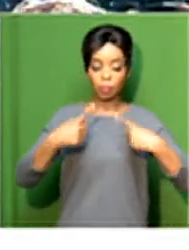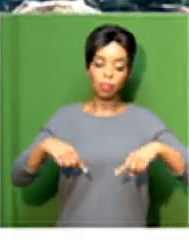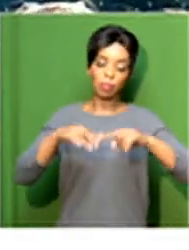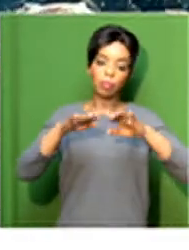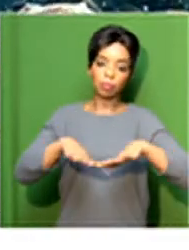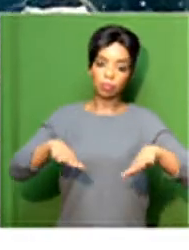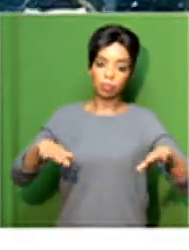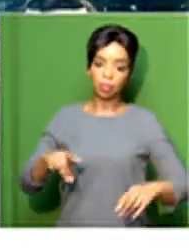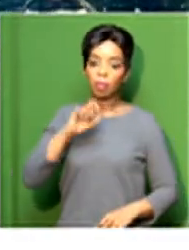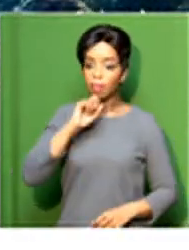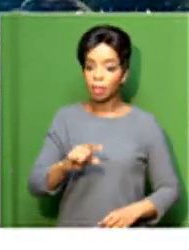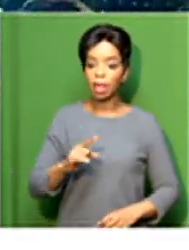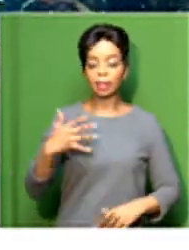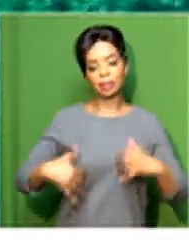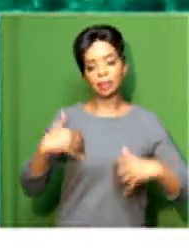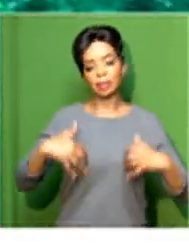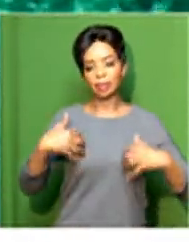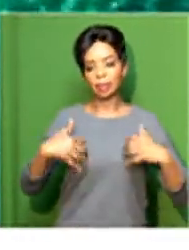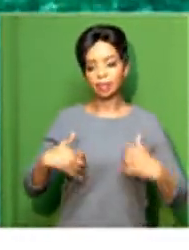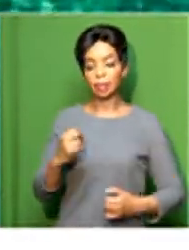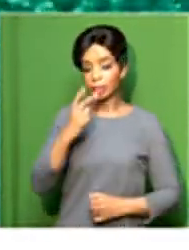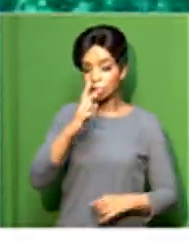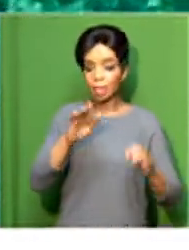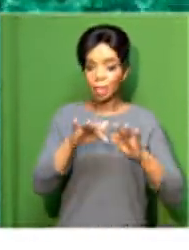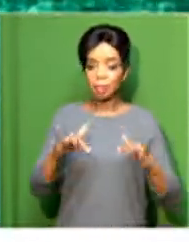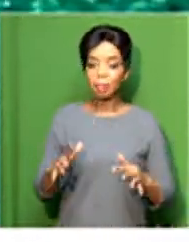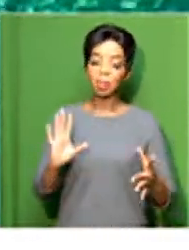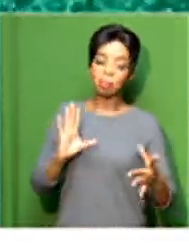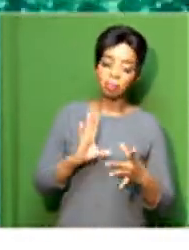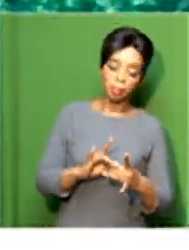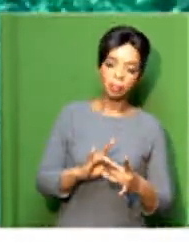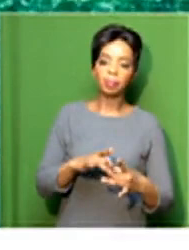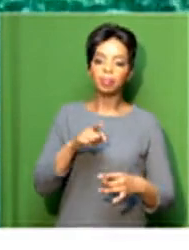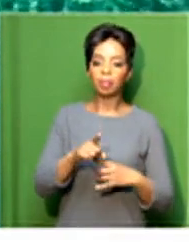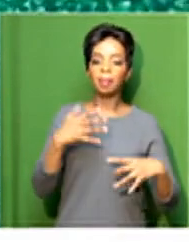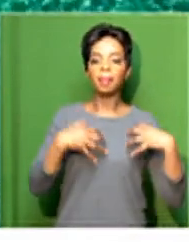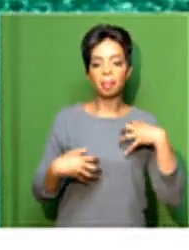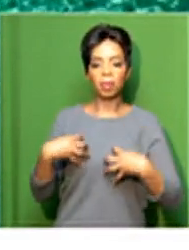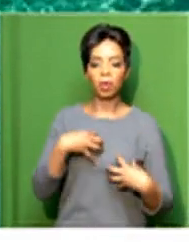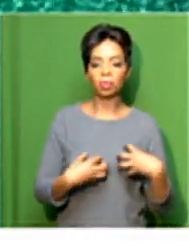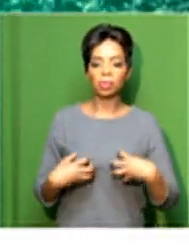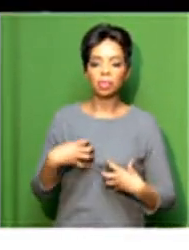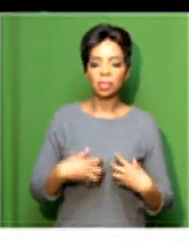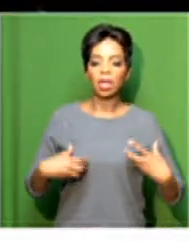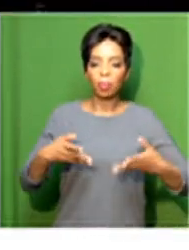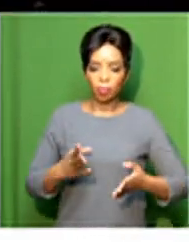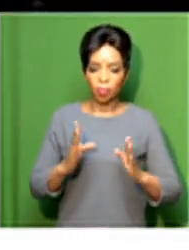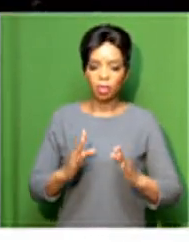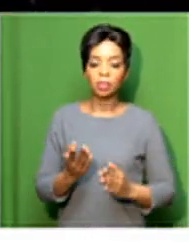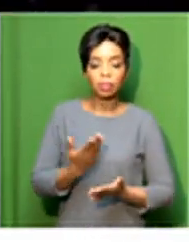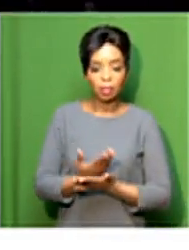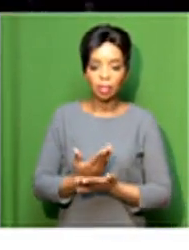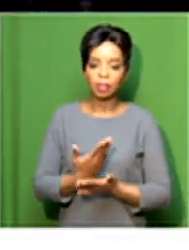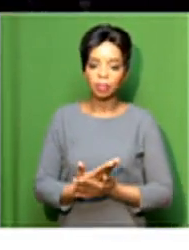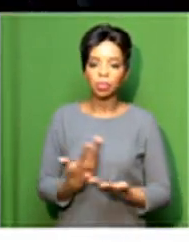So I think that's what's exciting for us, is that people are connecting with this film in such an emotional way and really being able to relate to